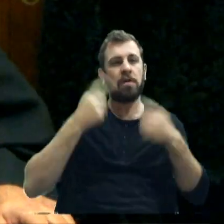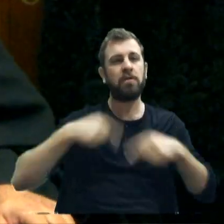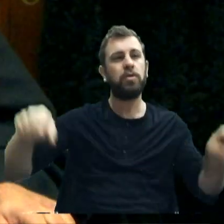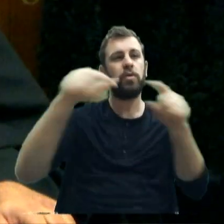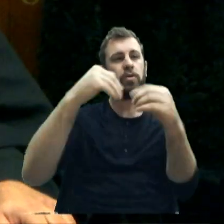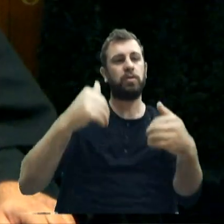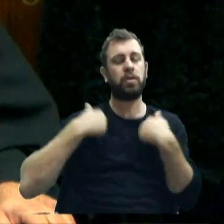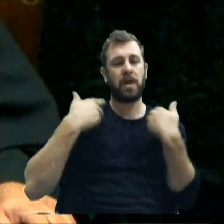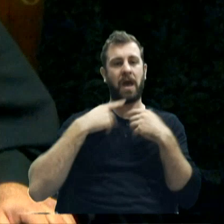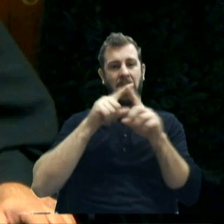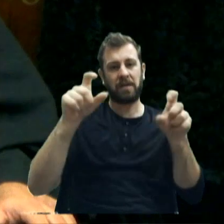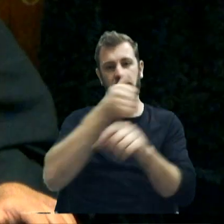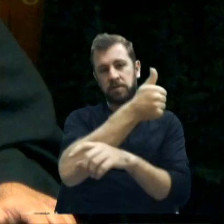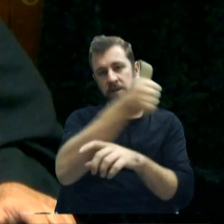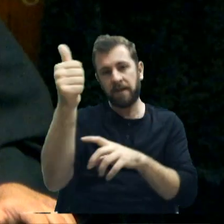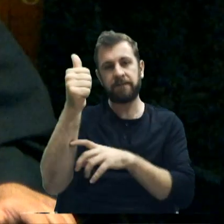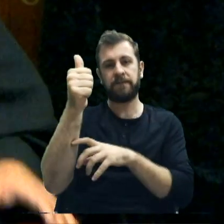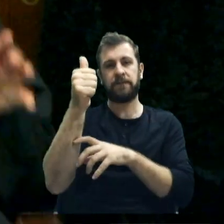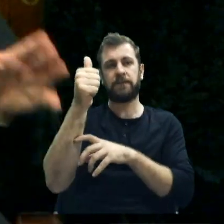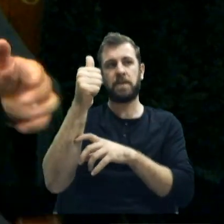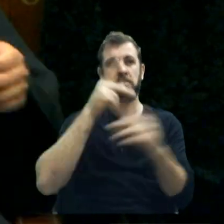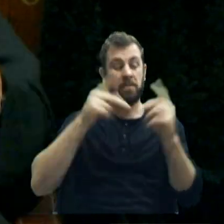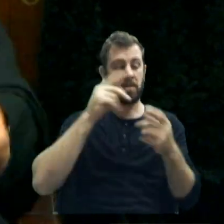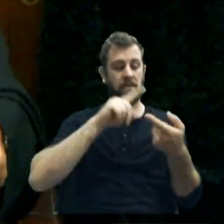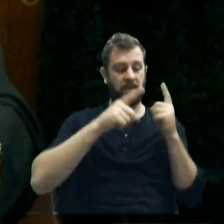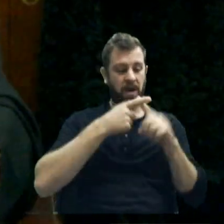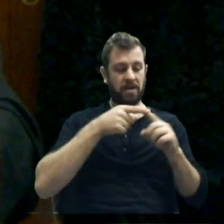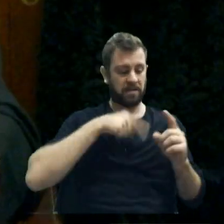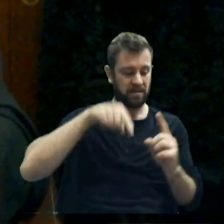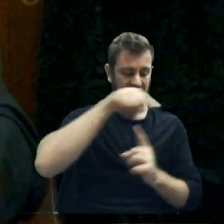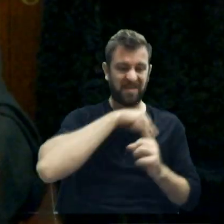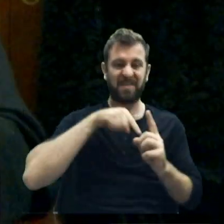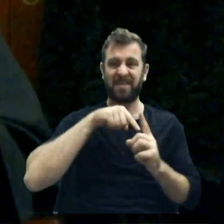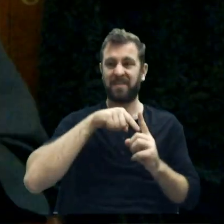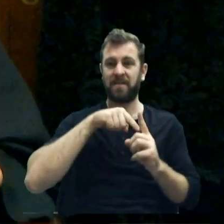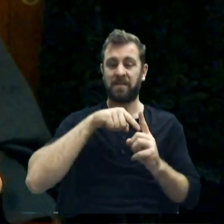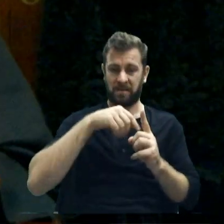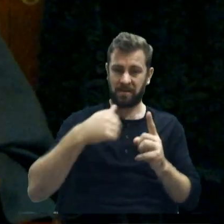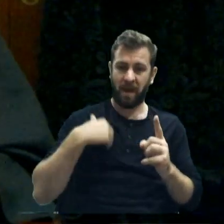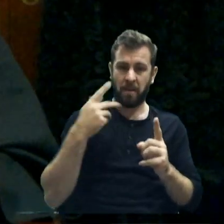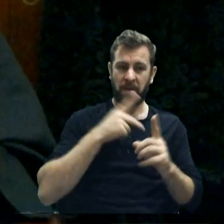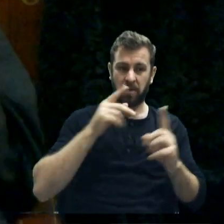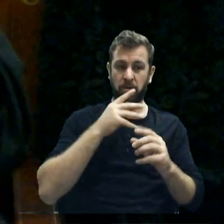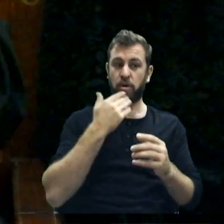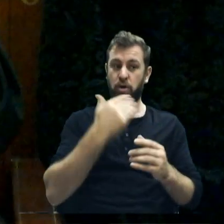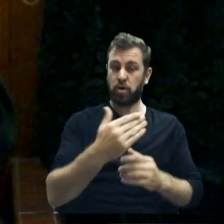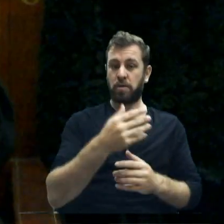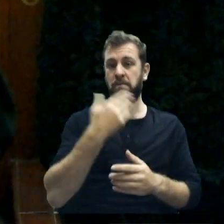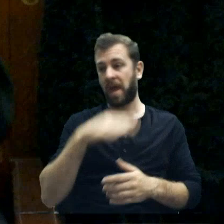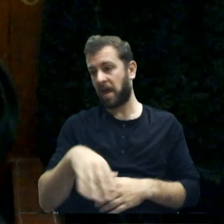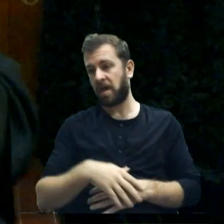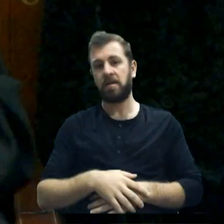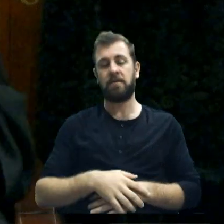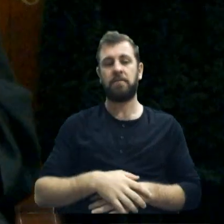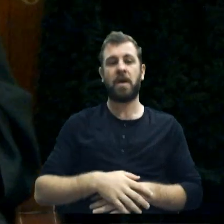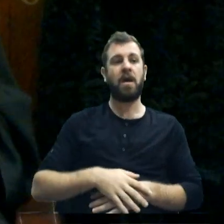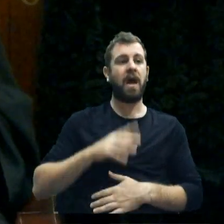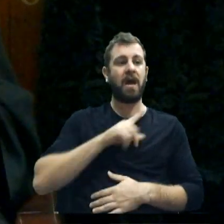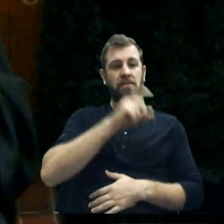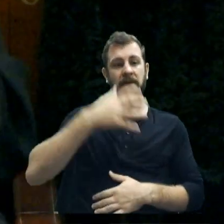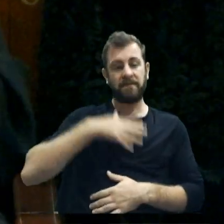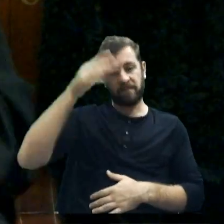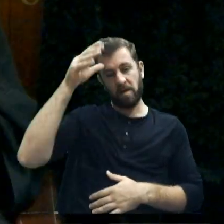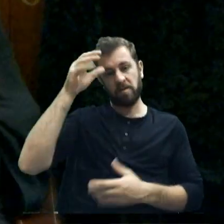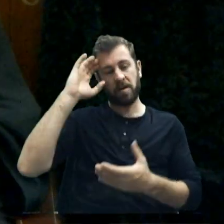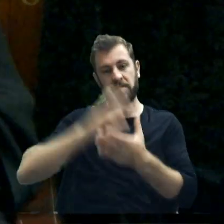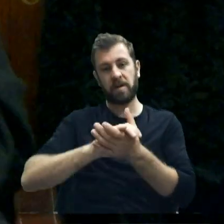the circle I'm with right now, are those yamshi bihi fin nas or not? I ask my fathers and my husband, I ask myself,